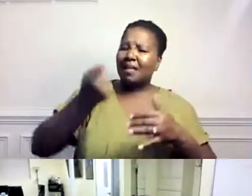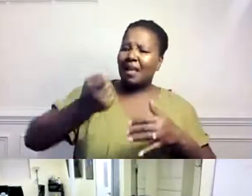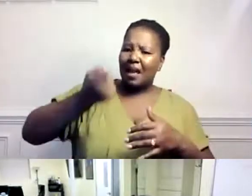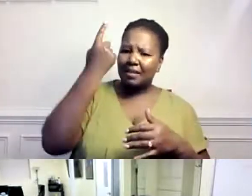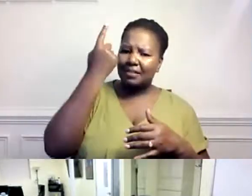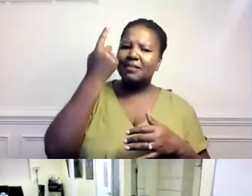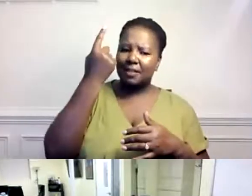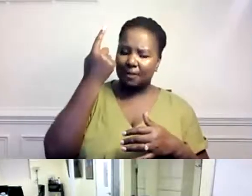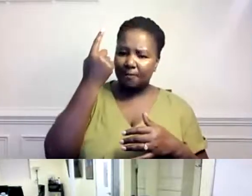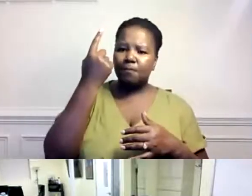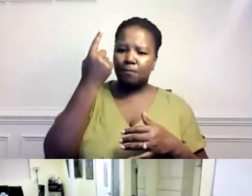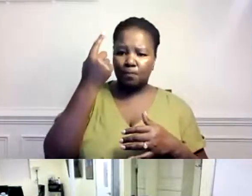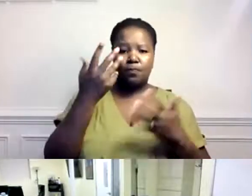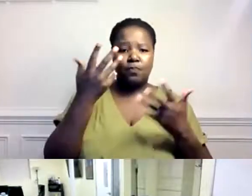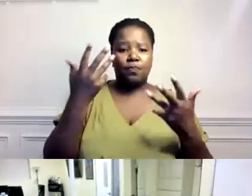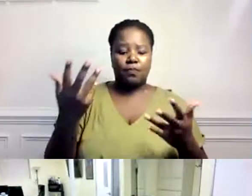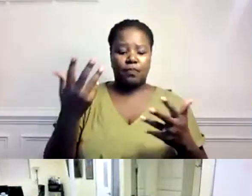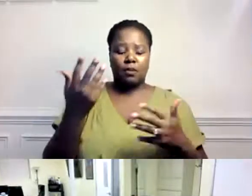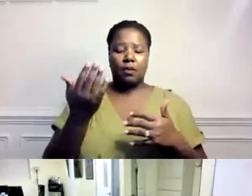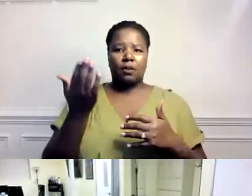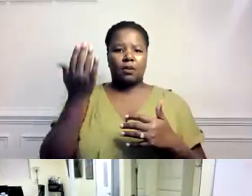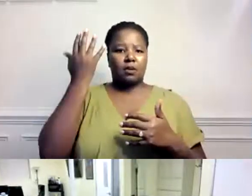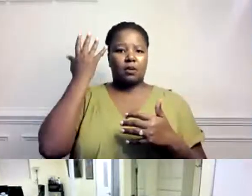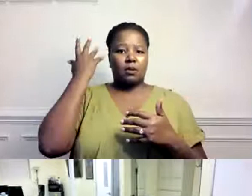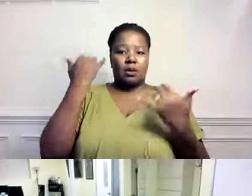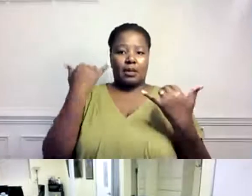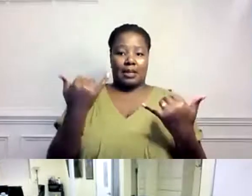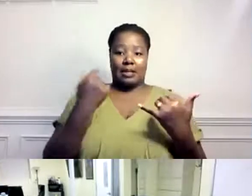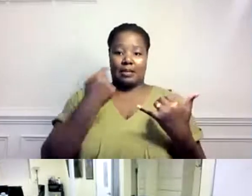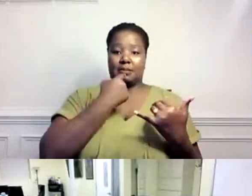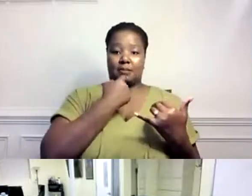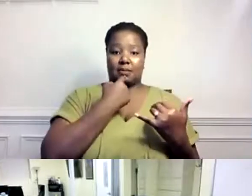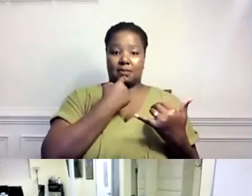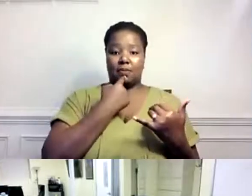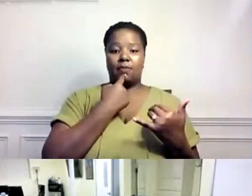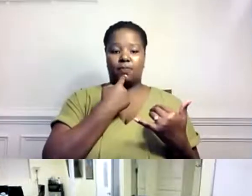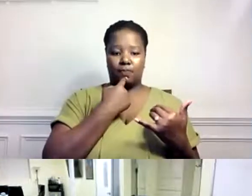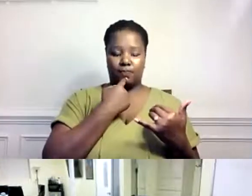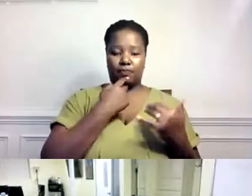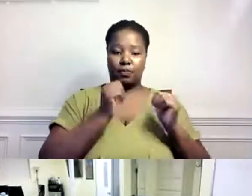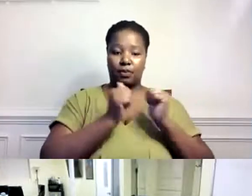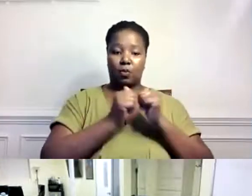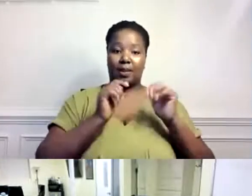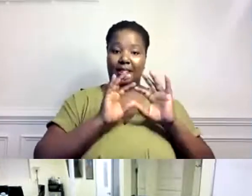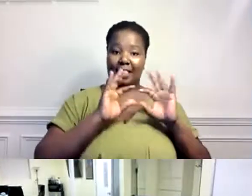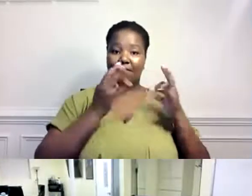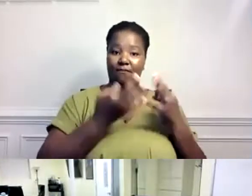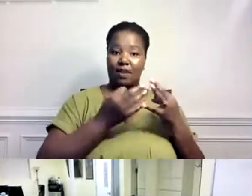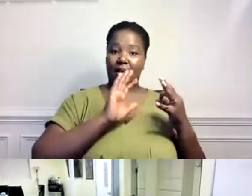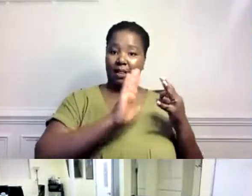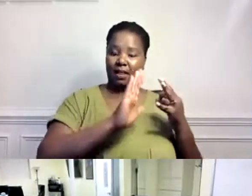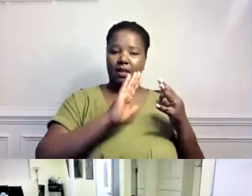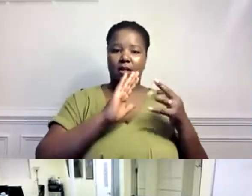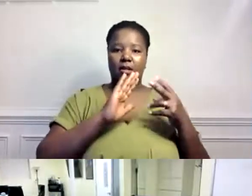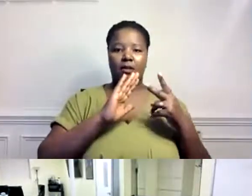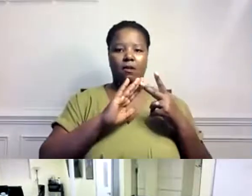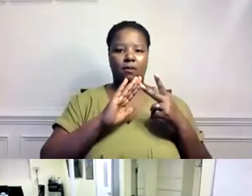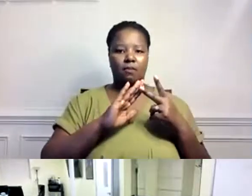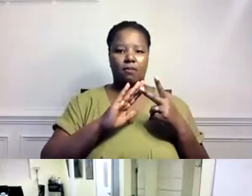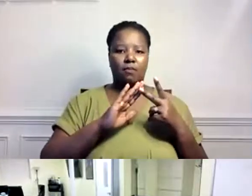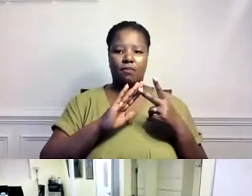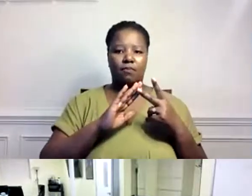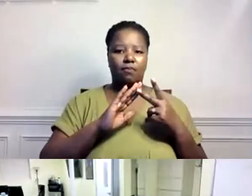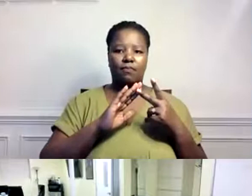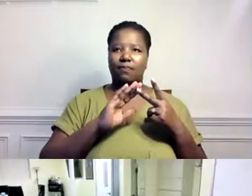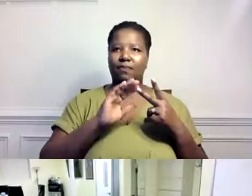hosted a call with everyone that we supported and their families, and the staff, just to talk about